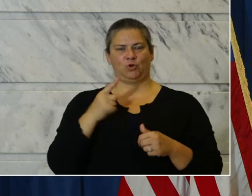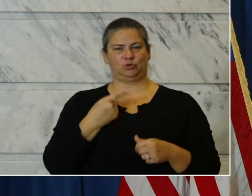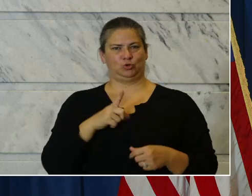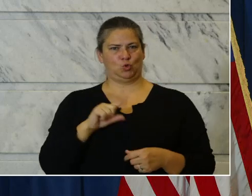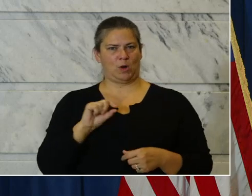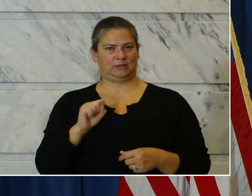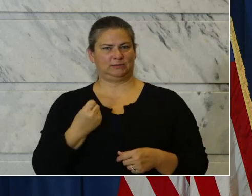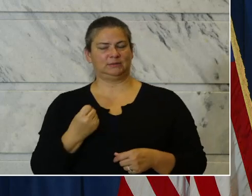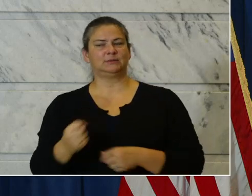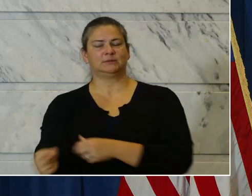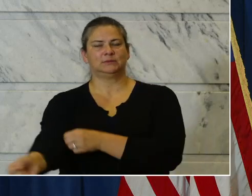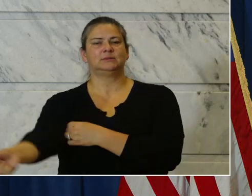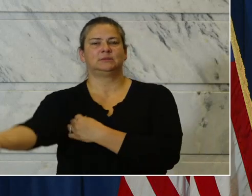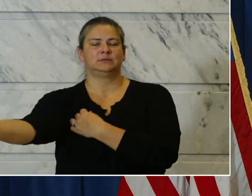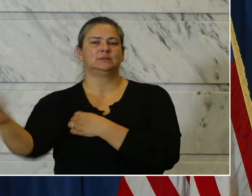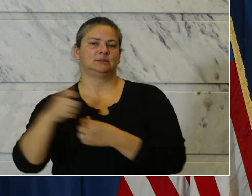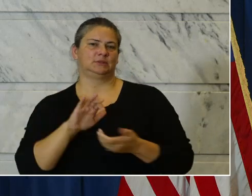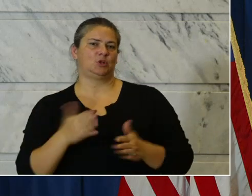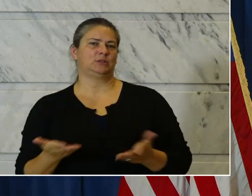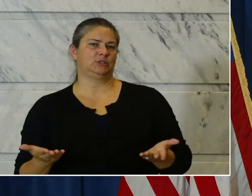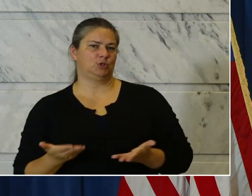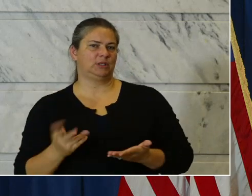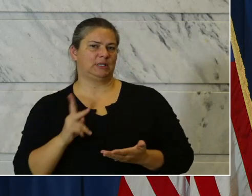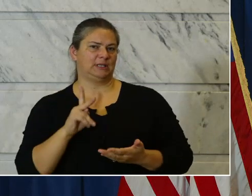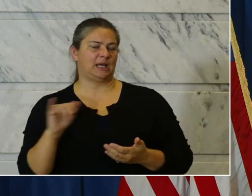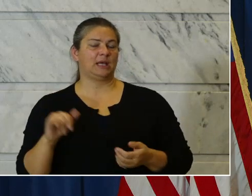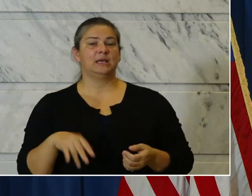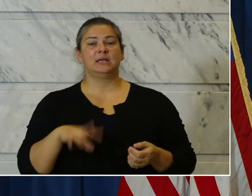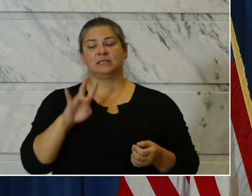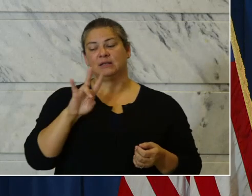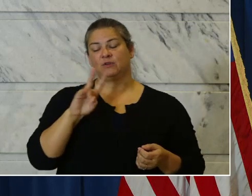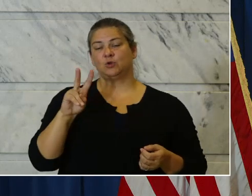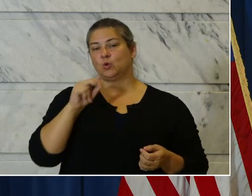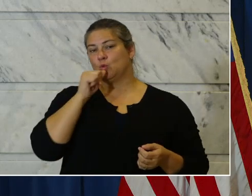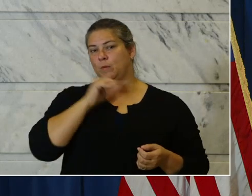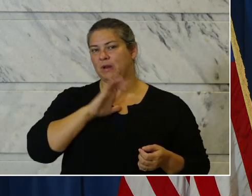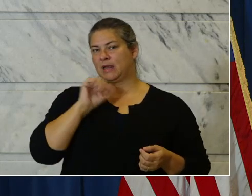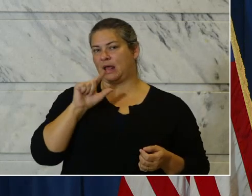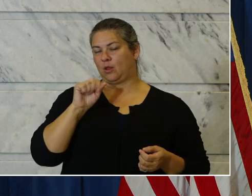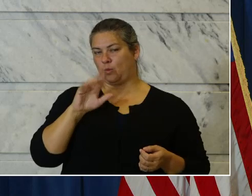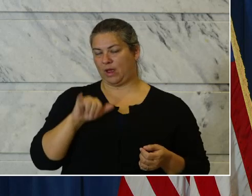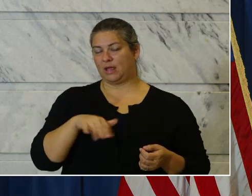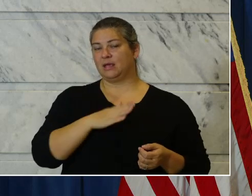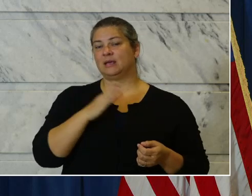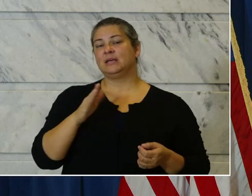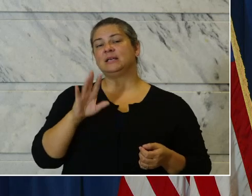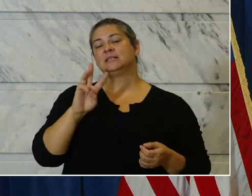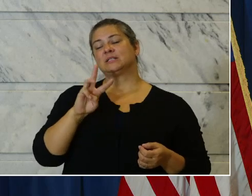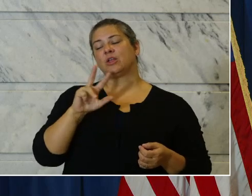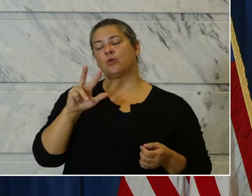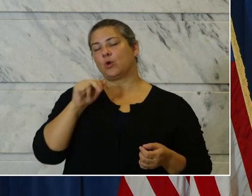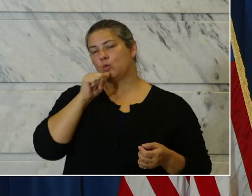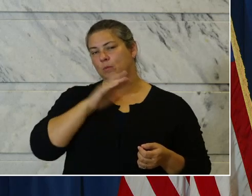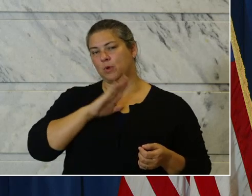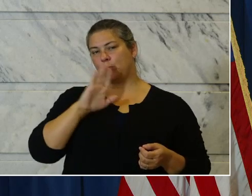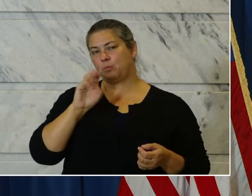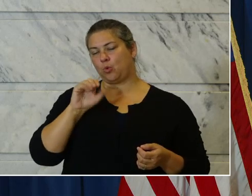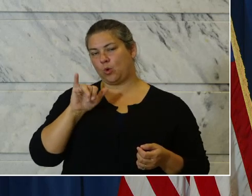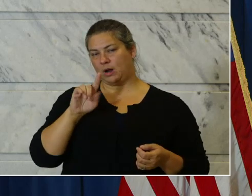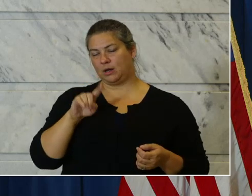20s that we've lost here in Kentucky. 72-year-old woman from Callaway, 63-year-old woman from